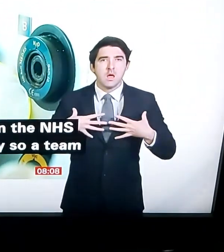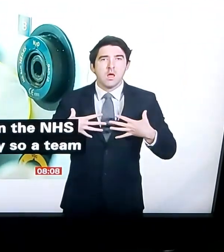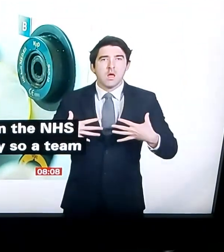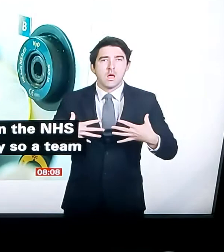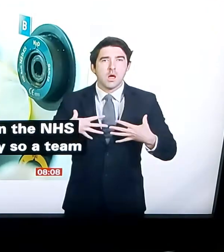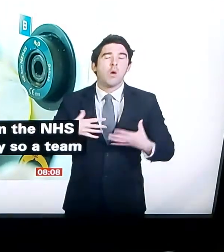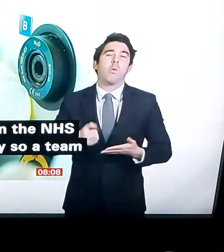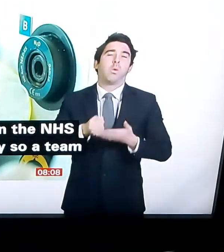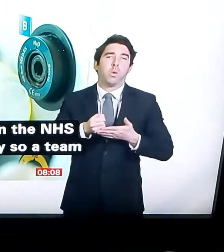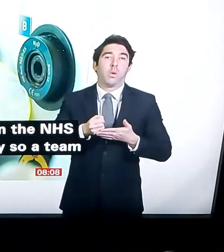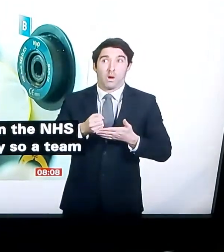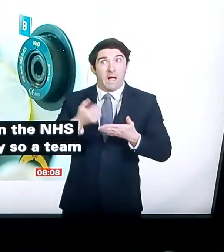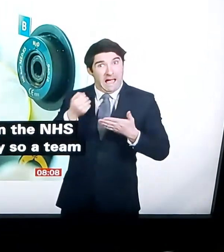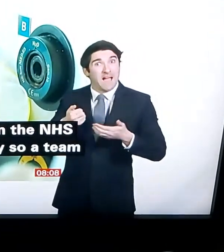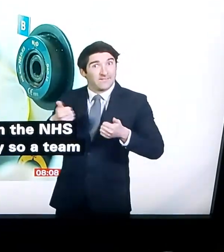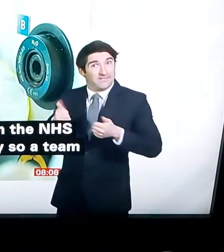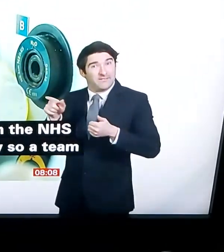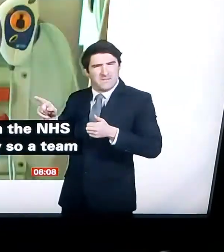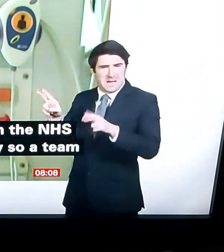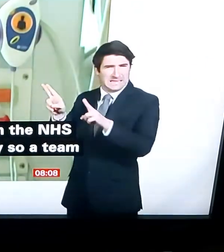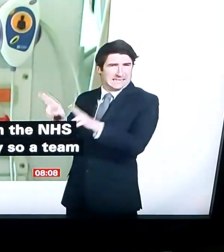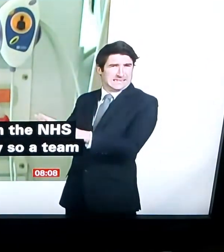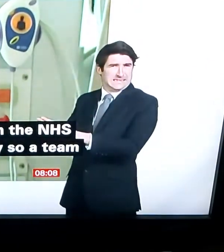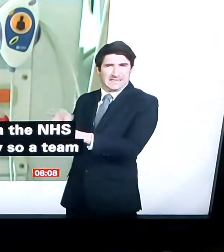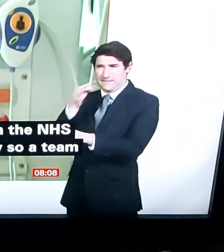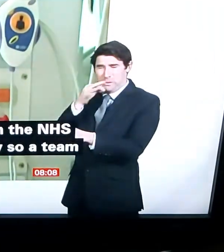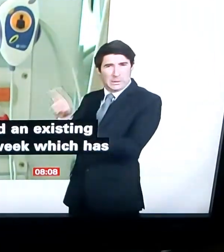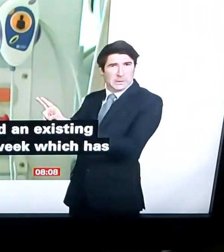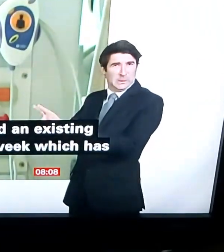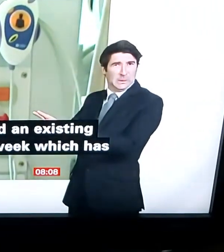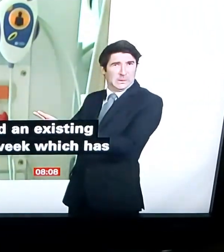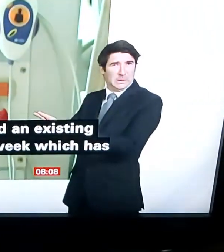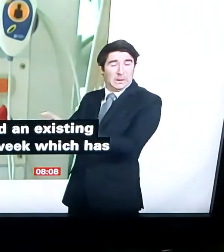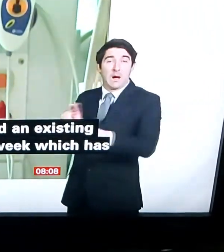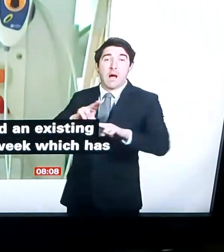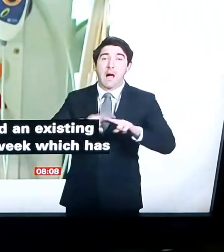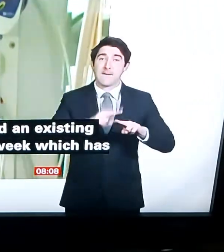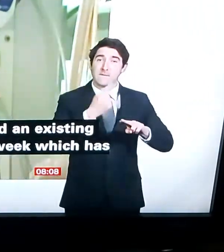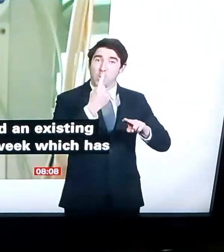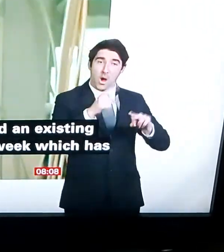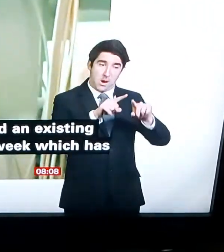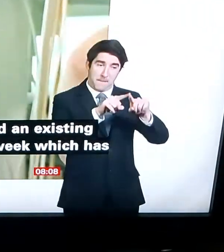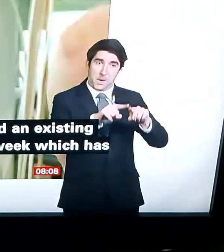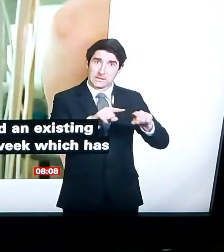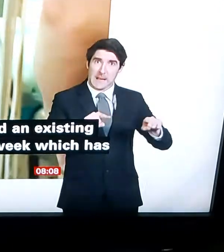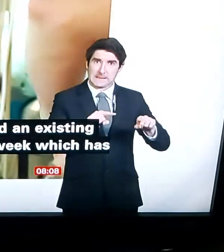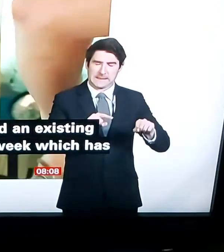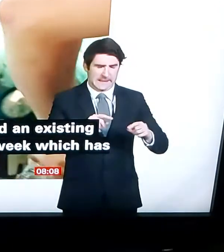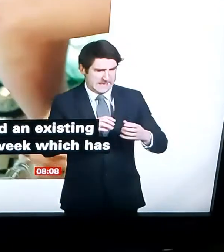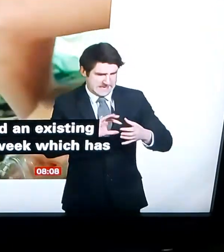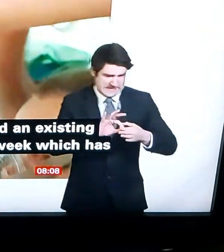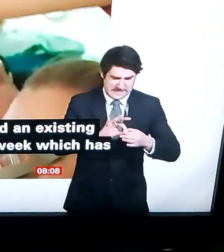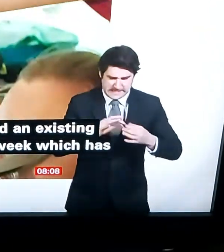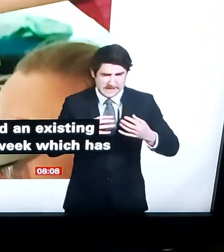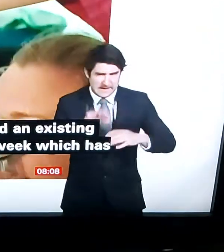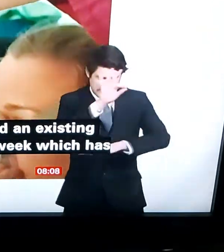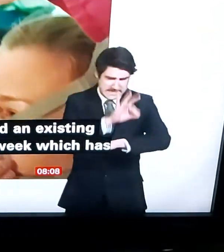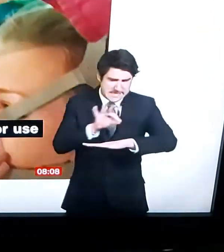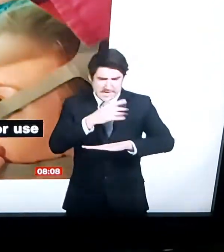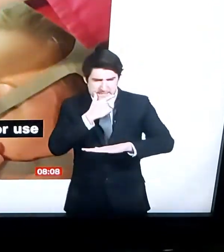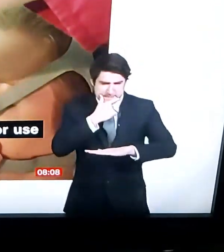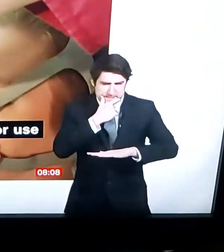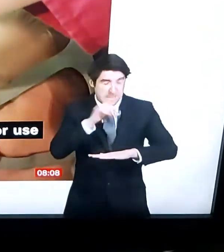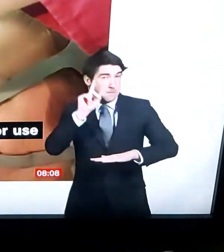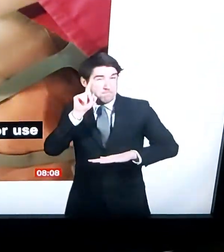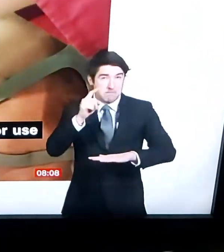short supply, so a team modified and improved an existing design in less than a week, which has now been approved for